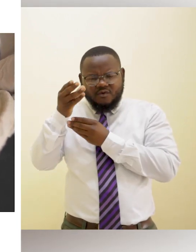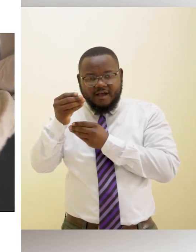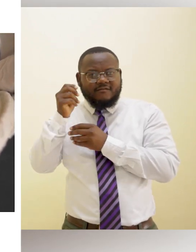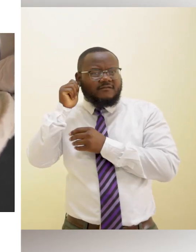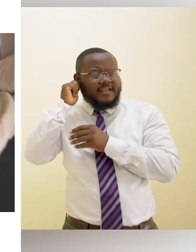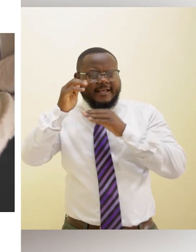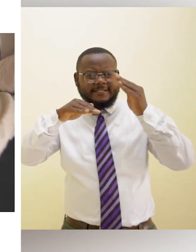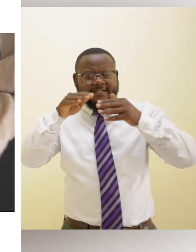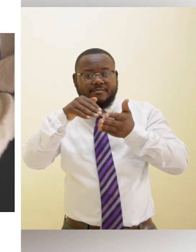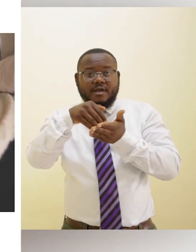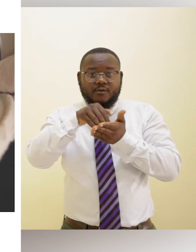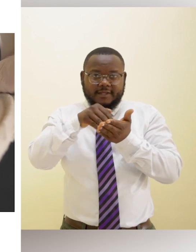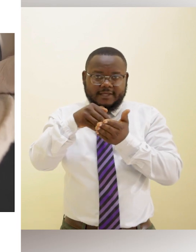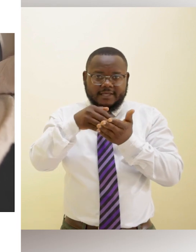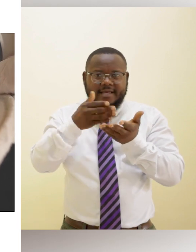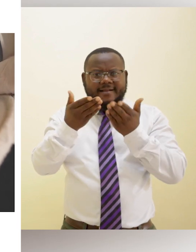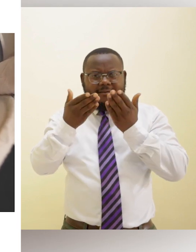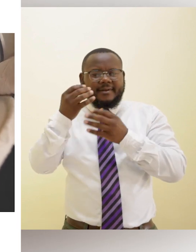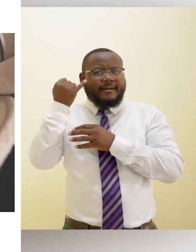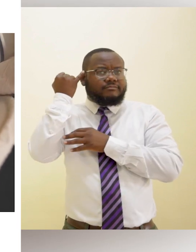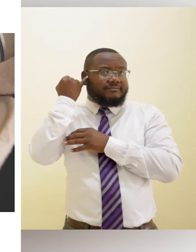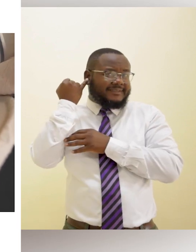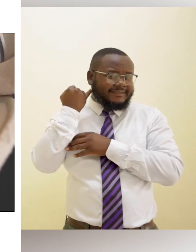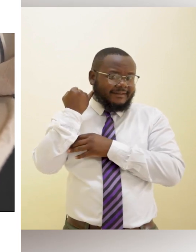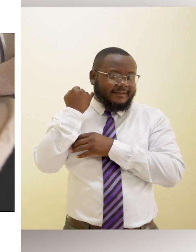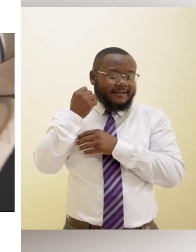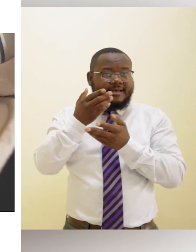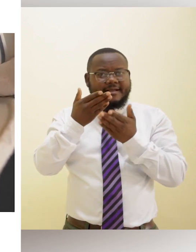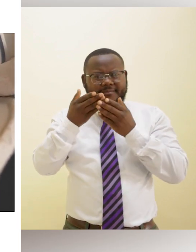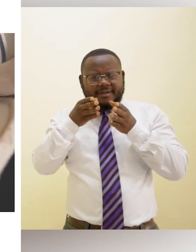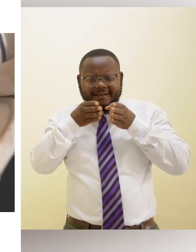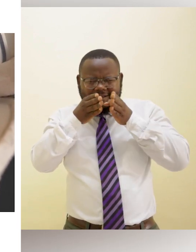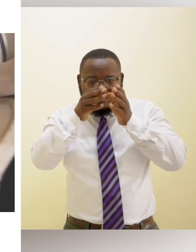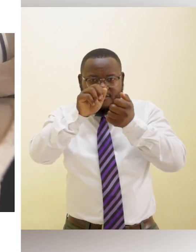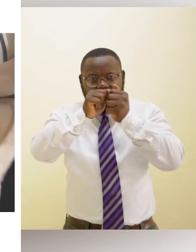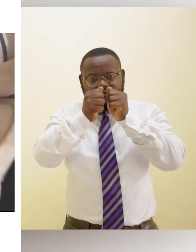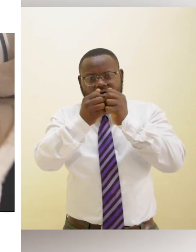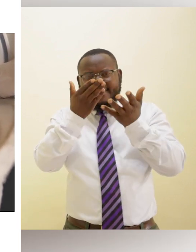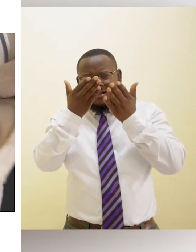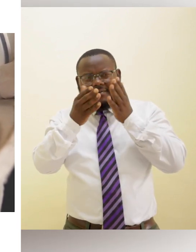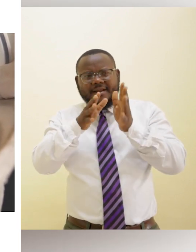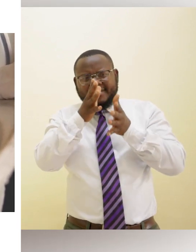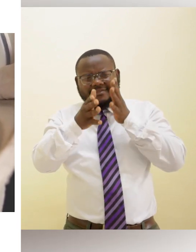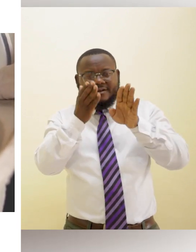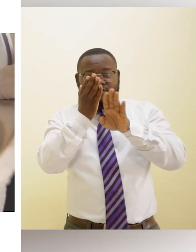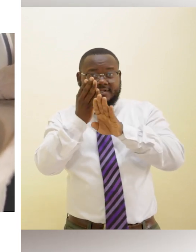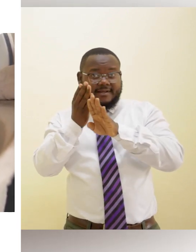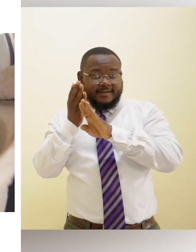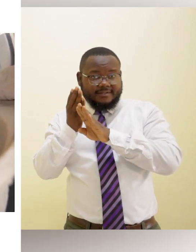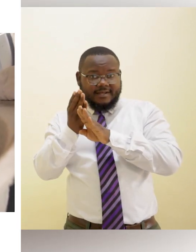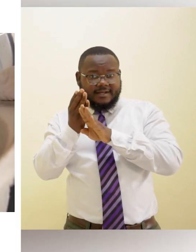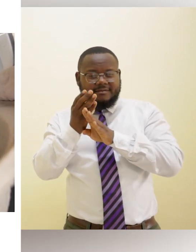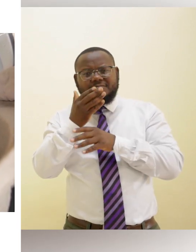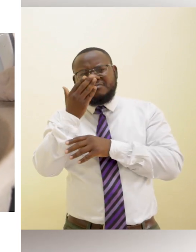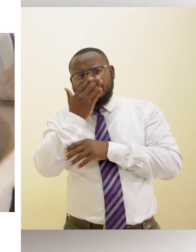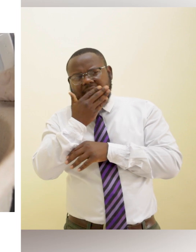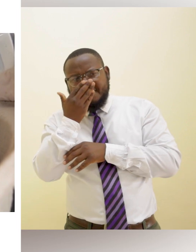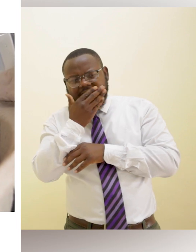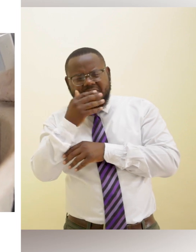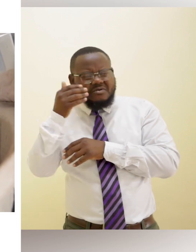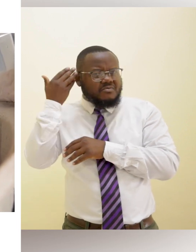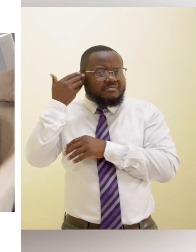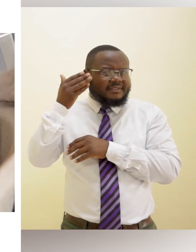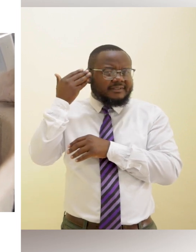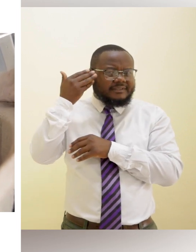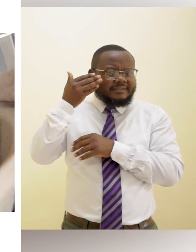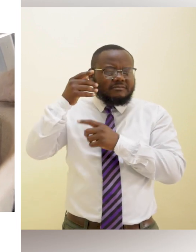tympanic membrane, prior ear surgery, canal abnormalities, or any symptoms during the procedure such as pain,